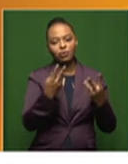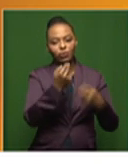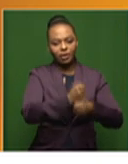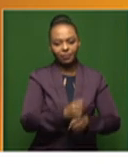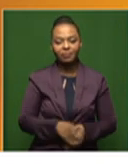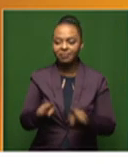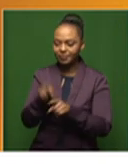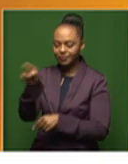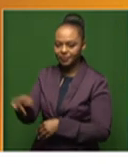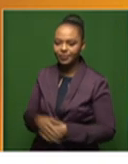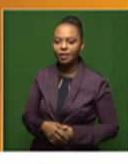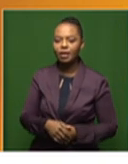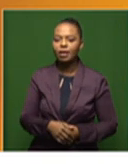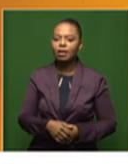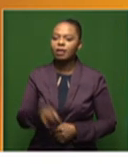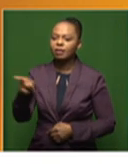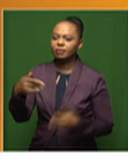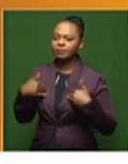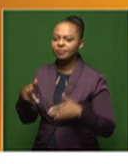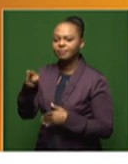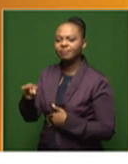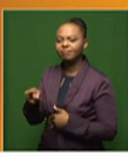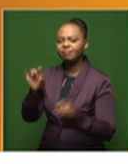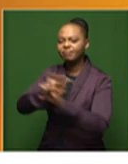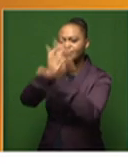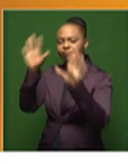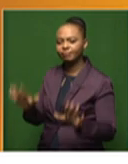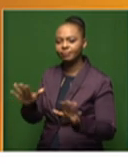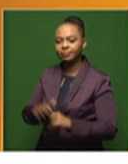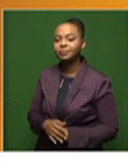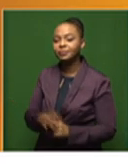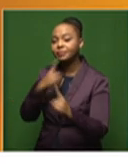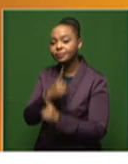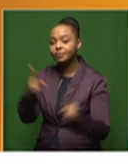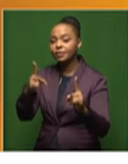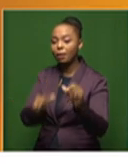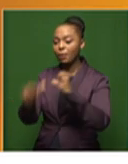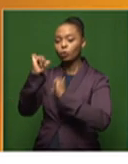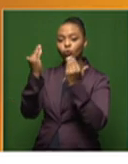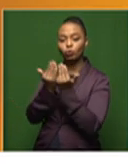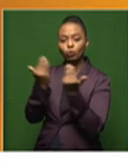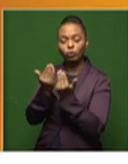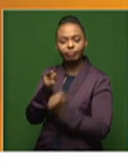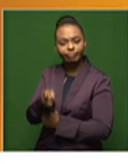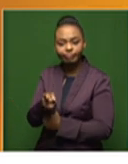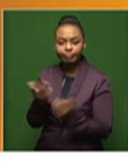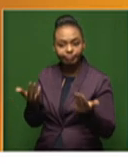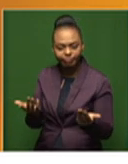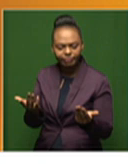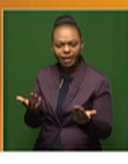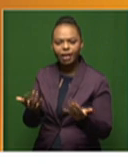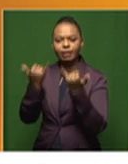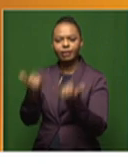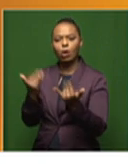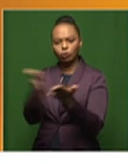clarity with regard to the announcement of returning to school. So, as it stands right now, there